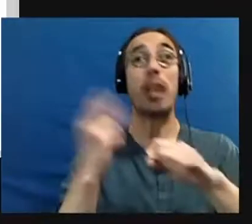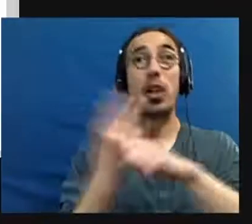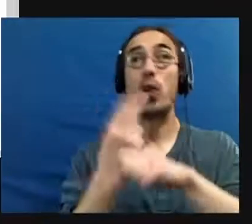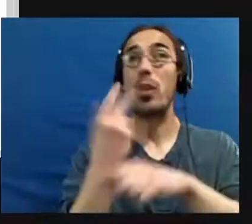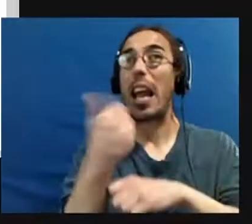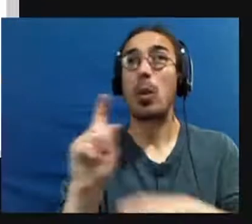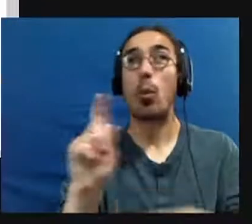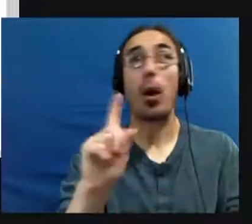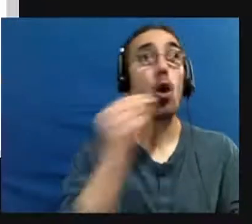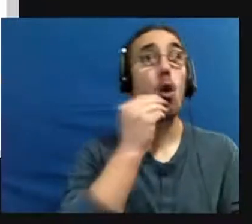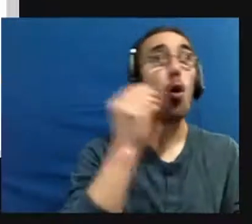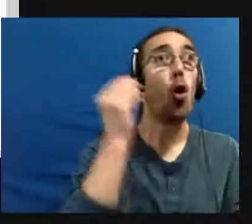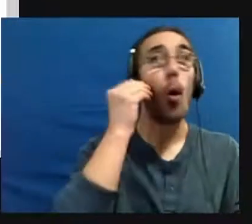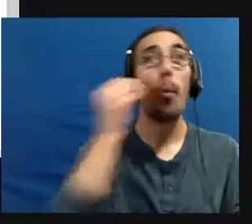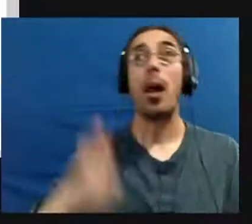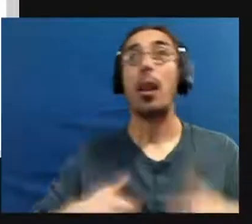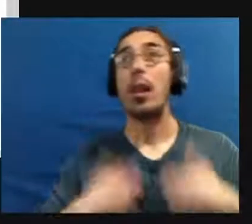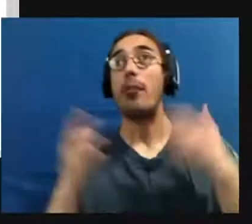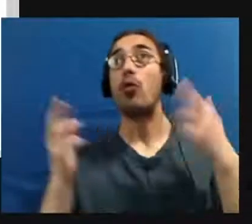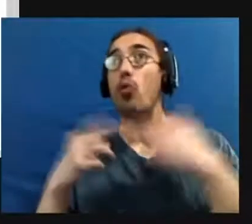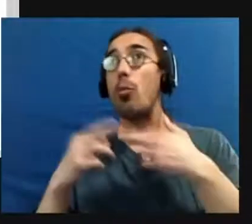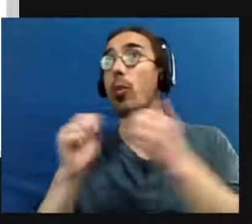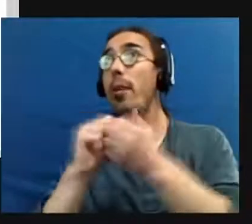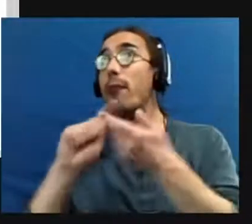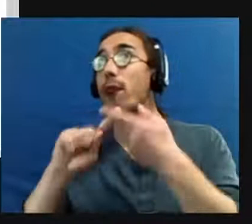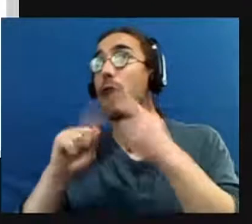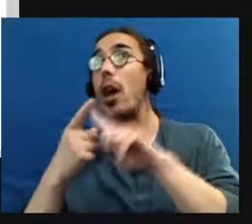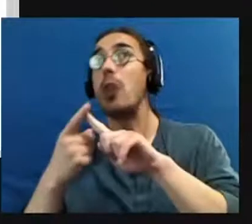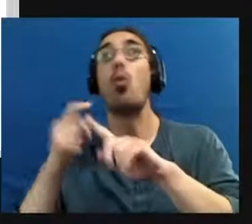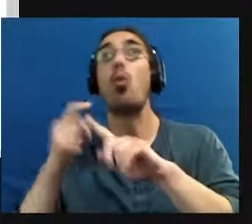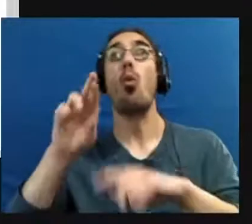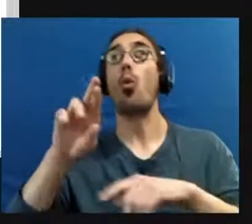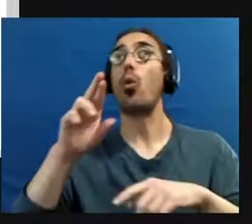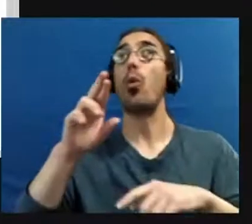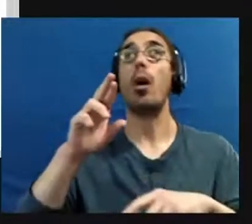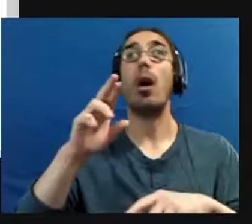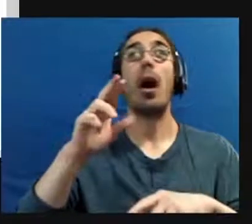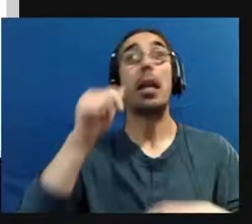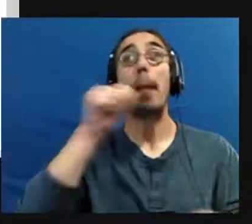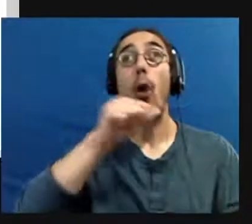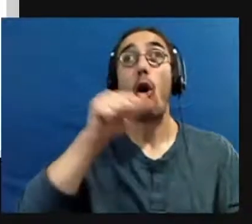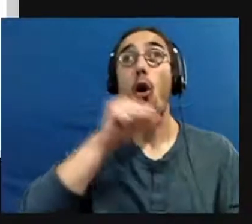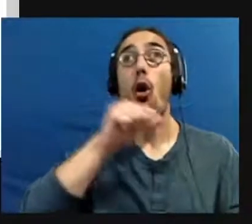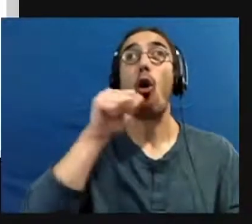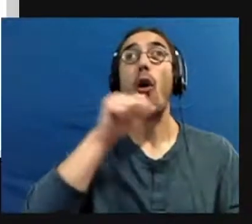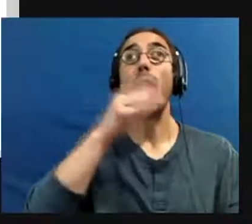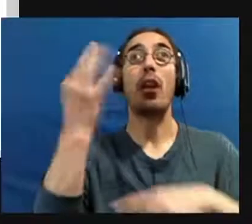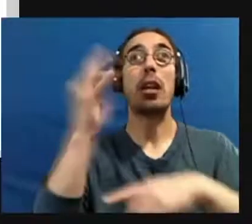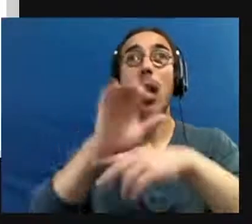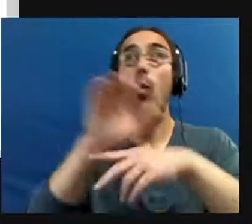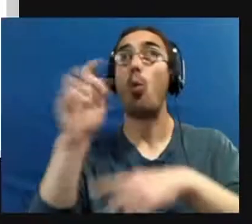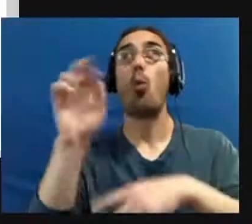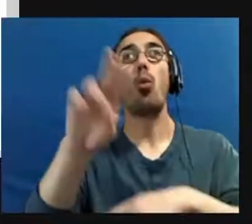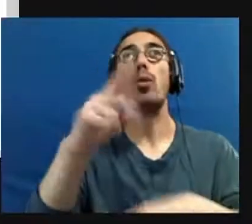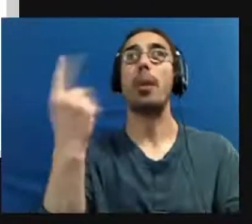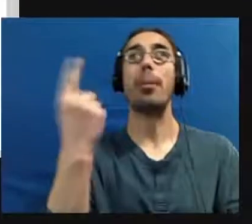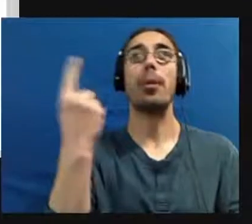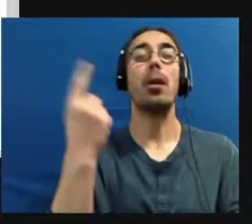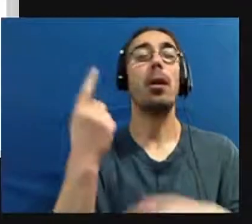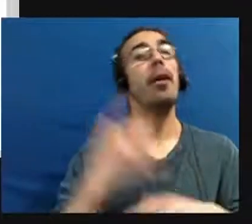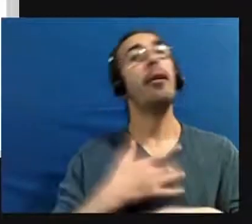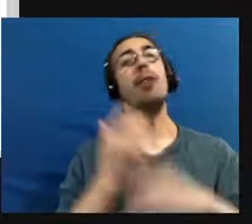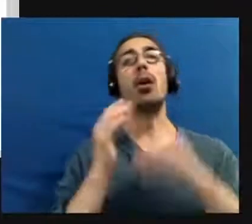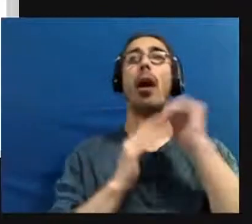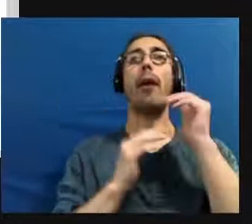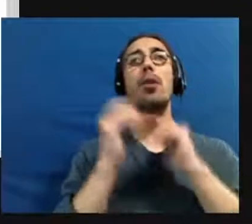home in your living room with a friend, or if someone's airing it like at a bar on a Friday night or something. Like, feel comfortable